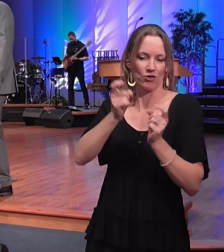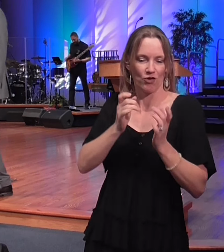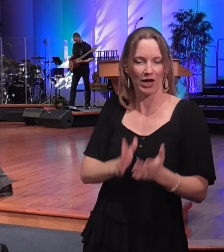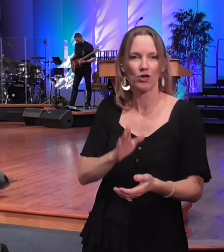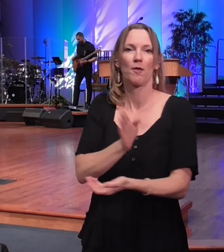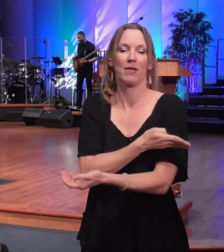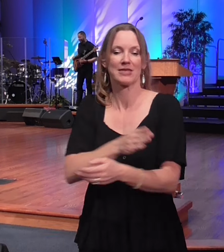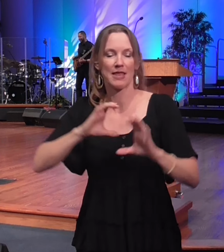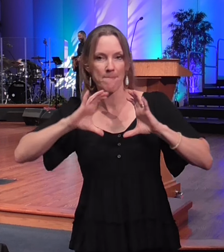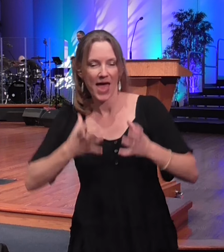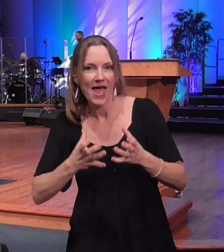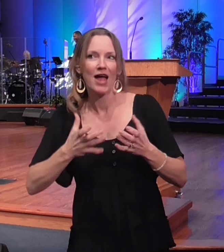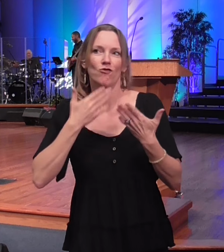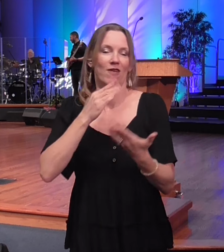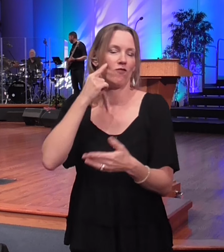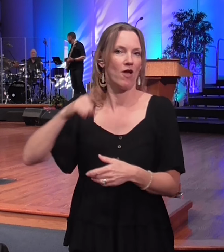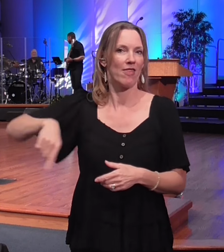So grateful for them.